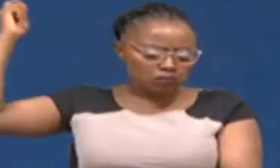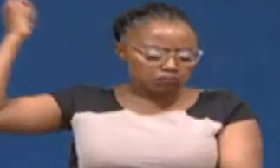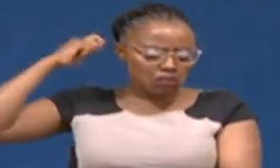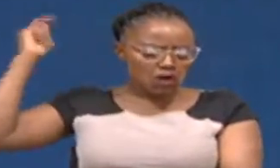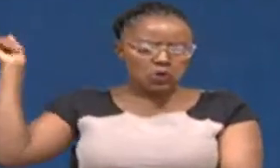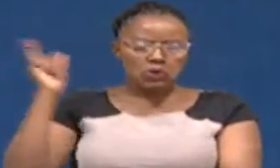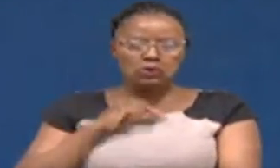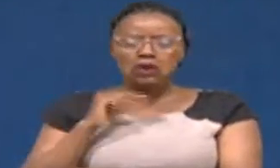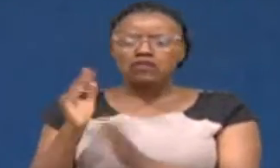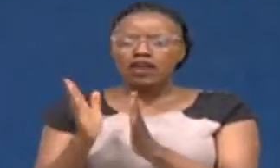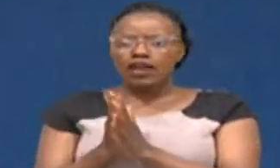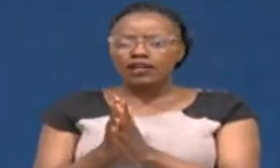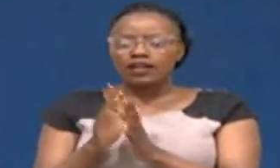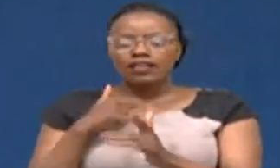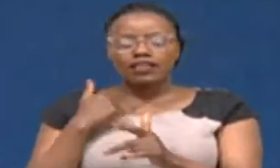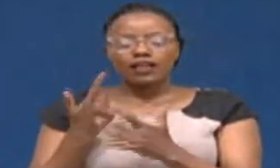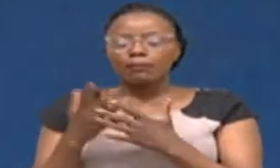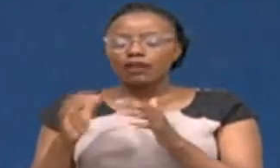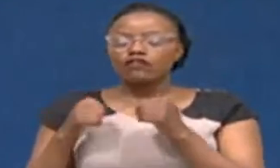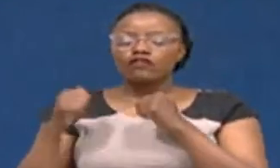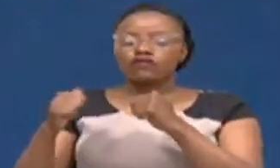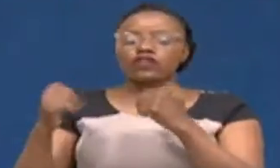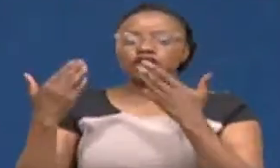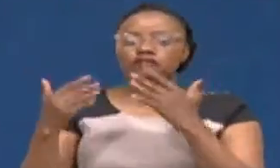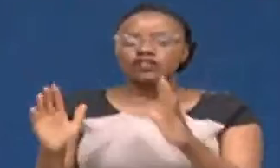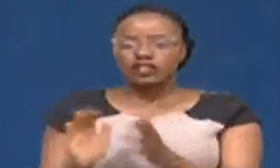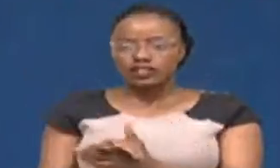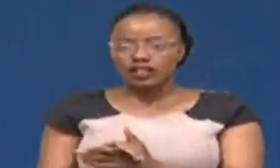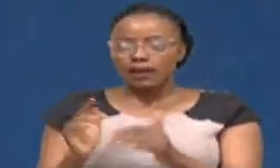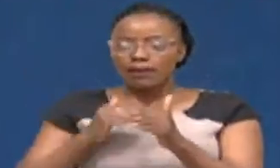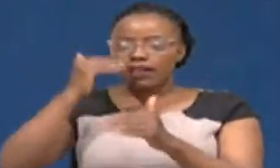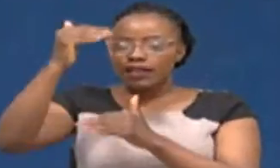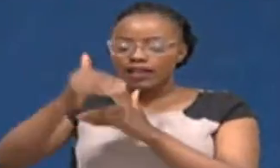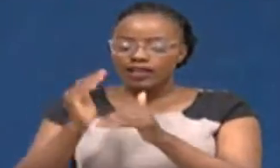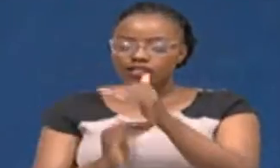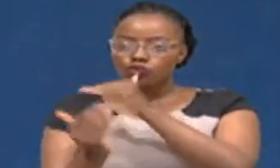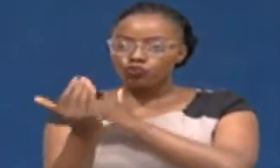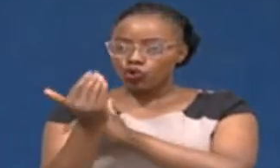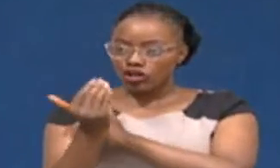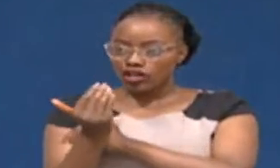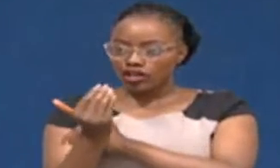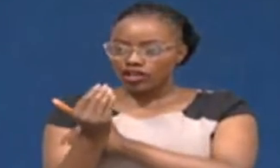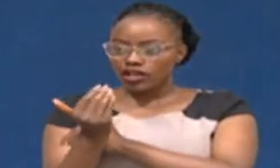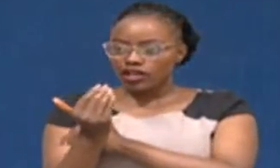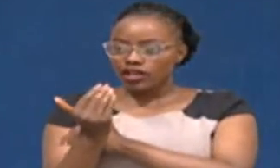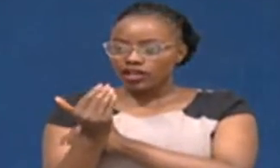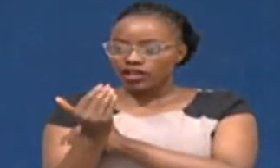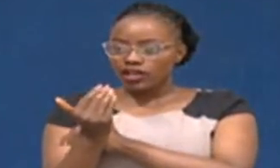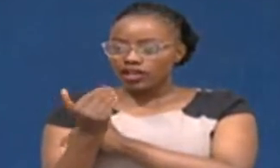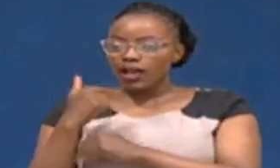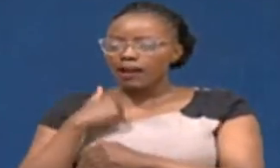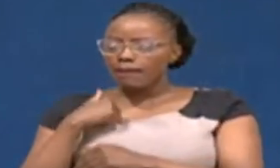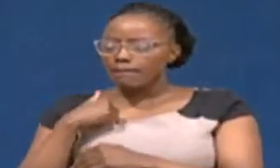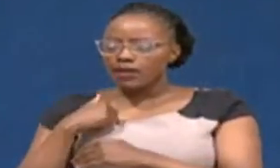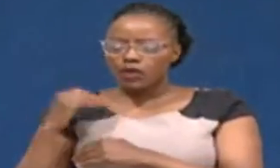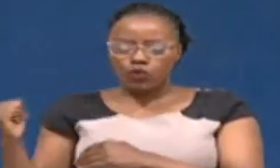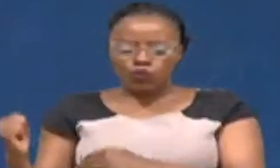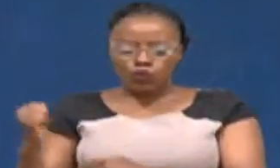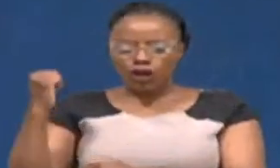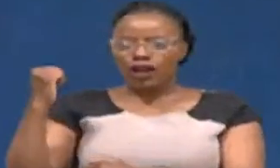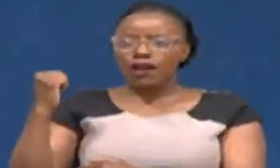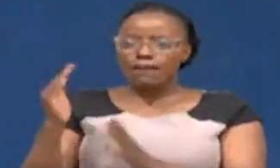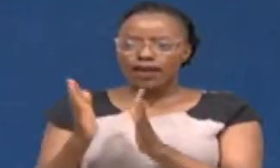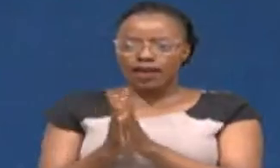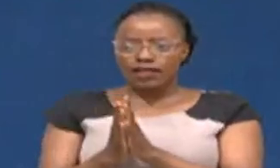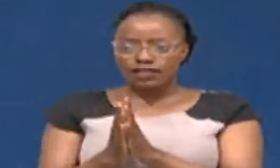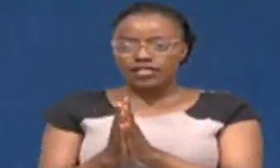head and I passed out. But the following morning, I woke up